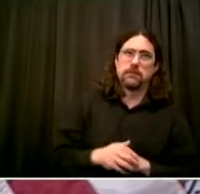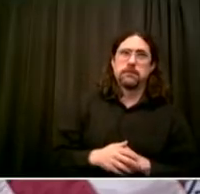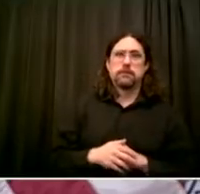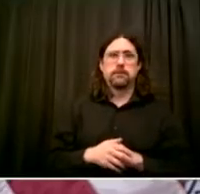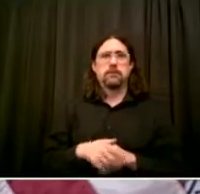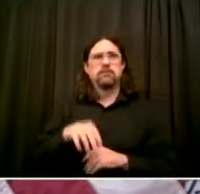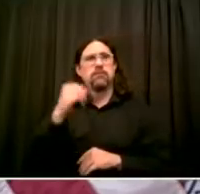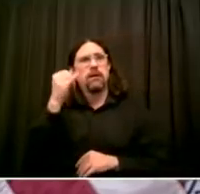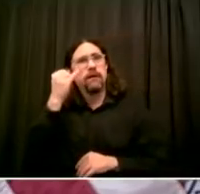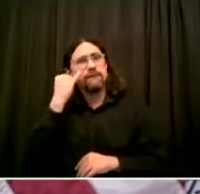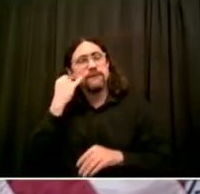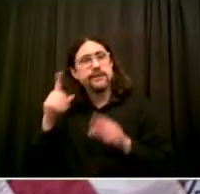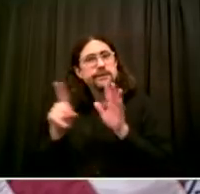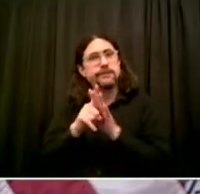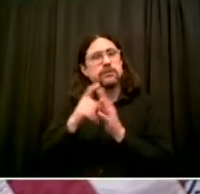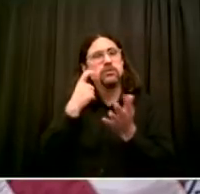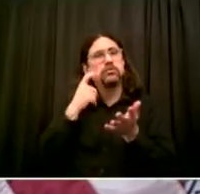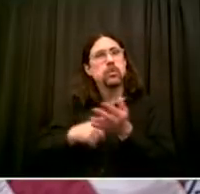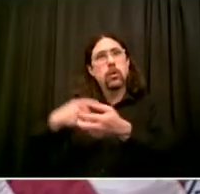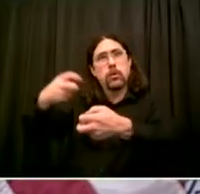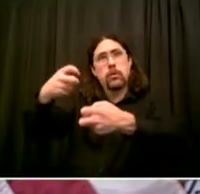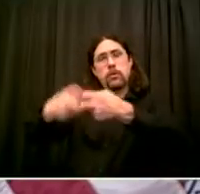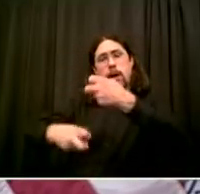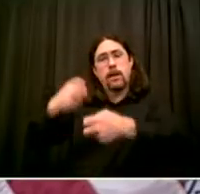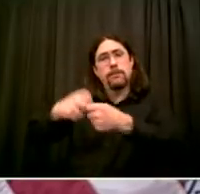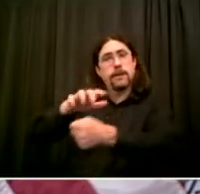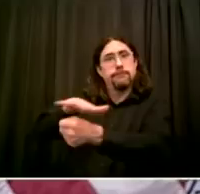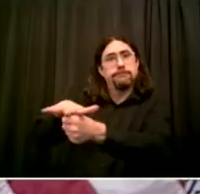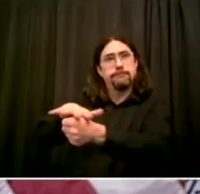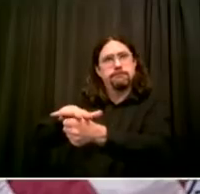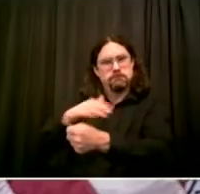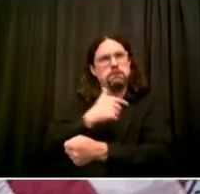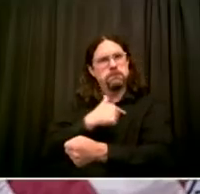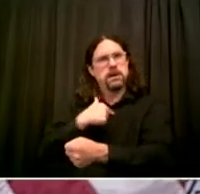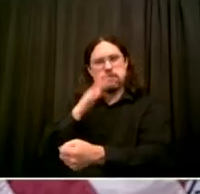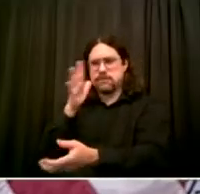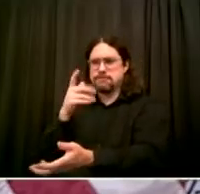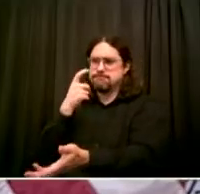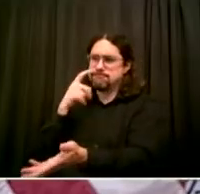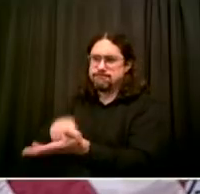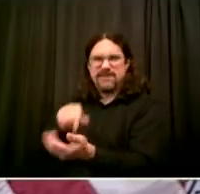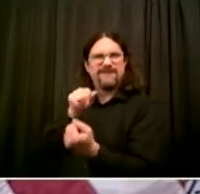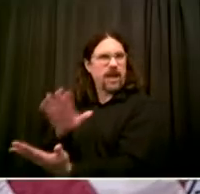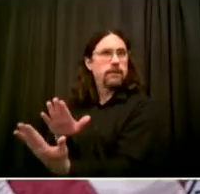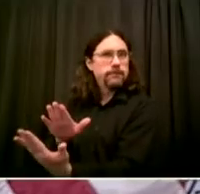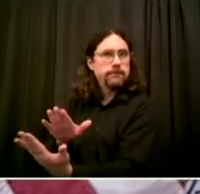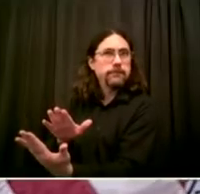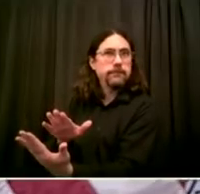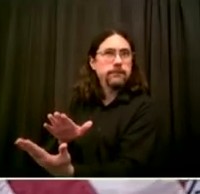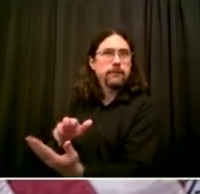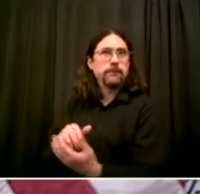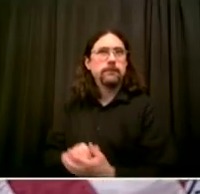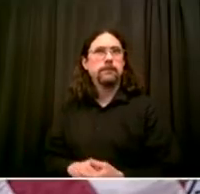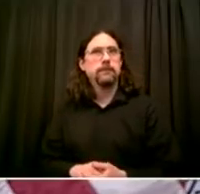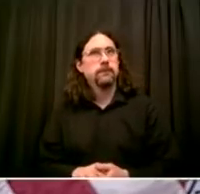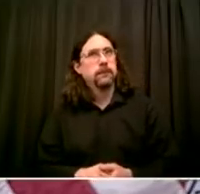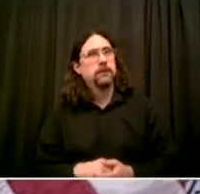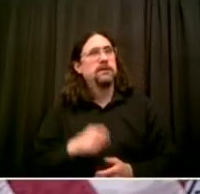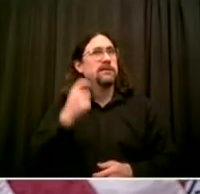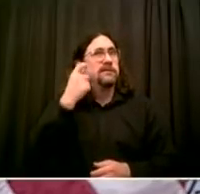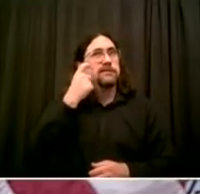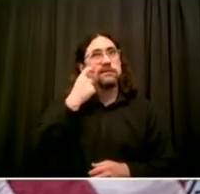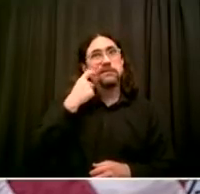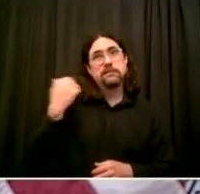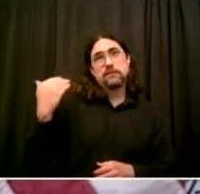ways to address it. But this last weekend, 3-day-long weekend, we had very few issues between parks, bars,